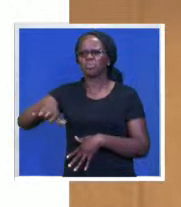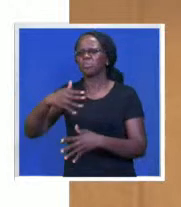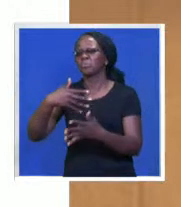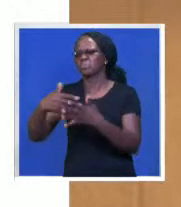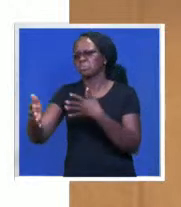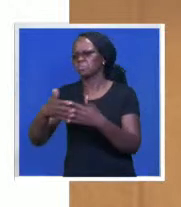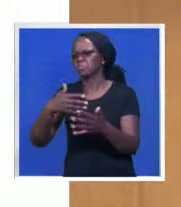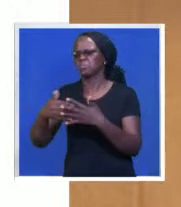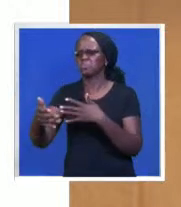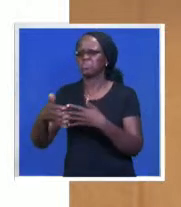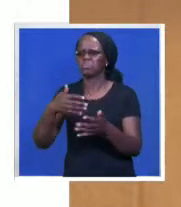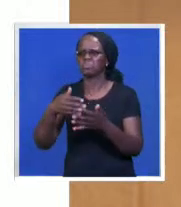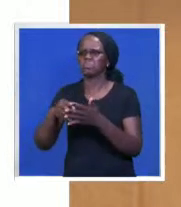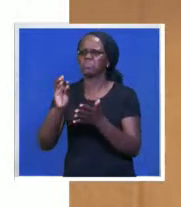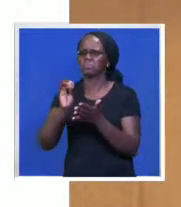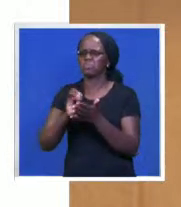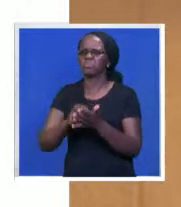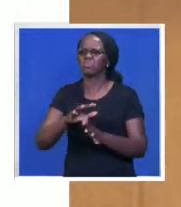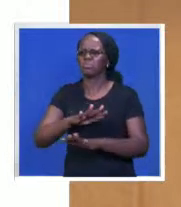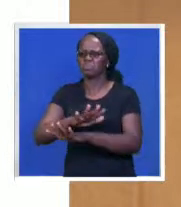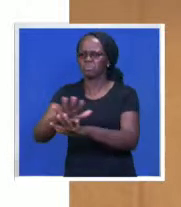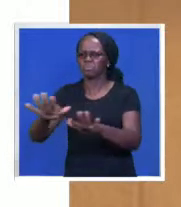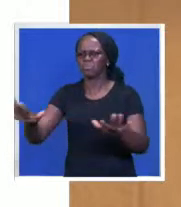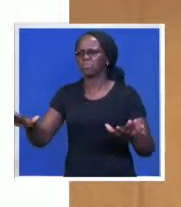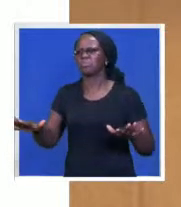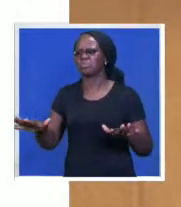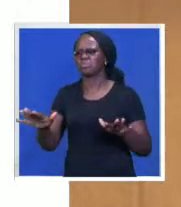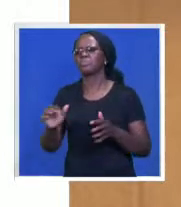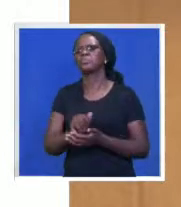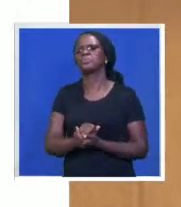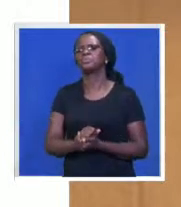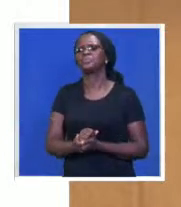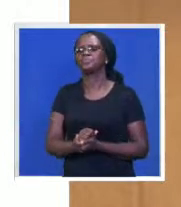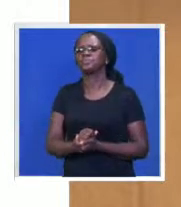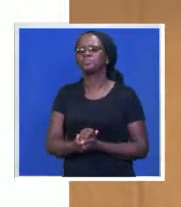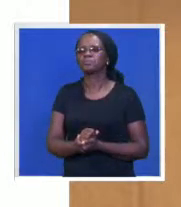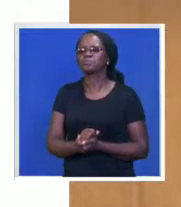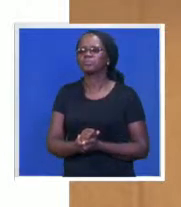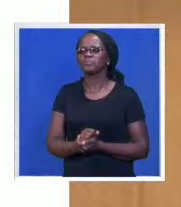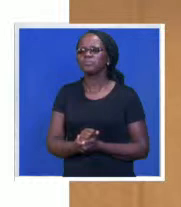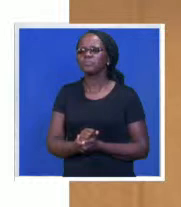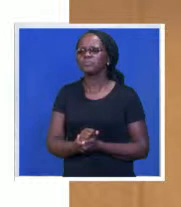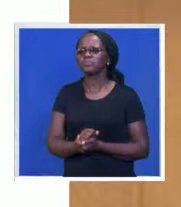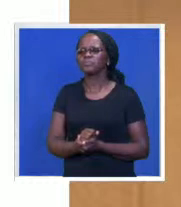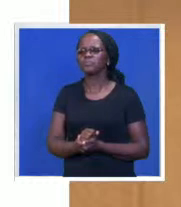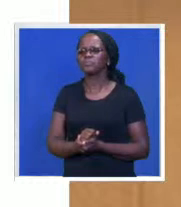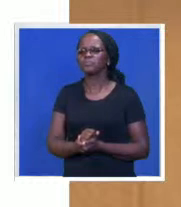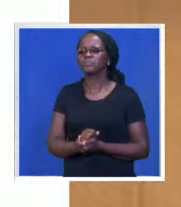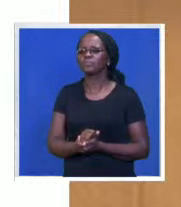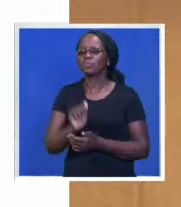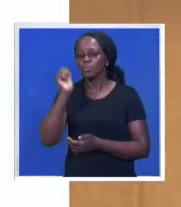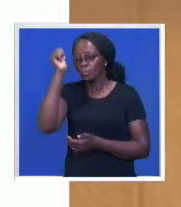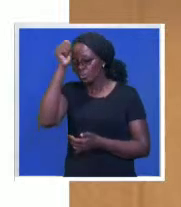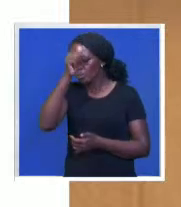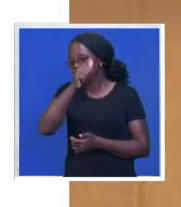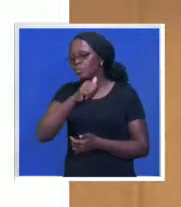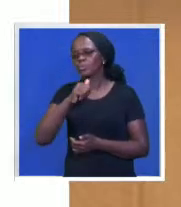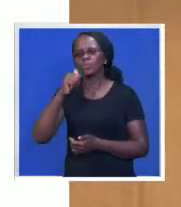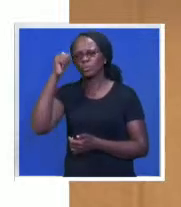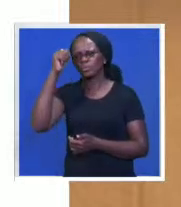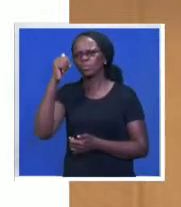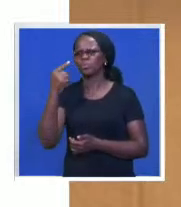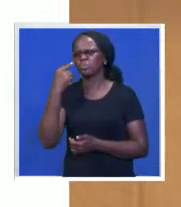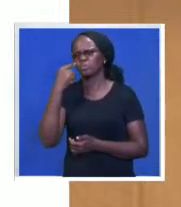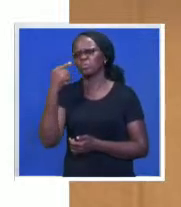good, but being very good. So here, God sees the environment or